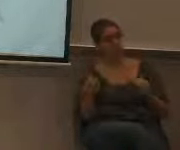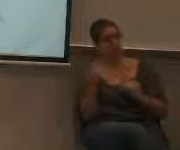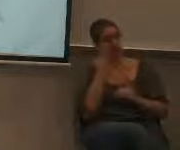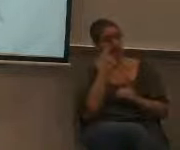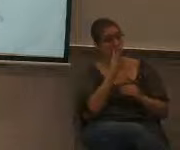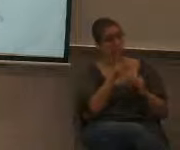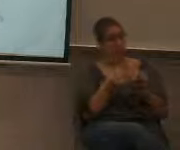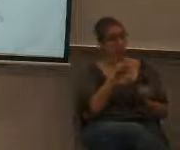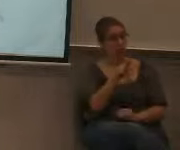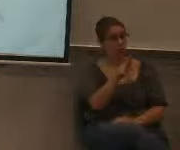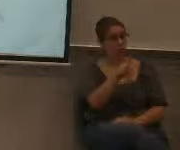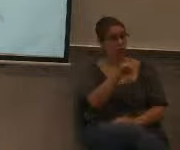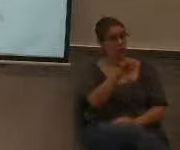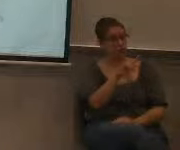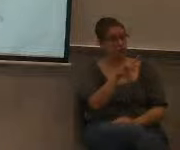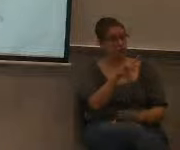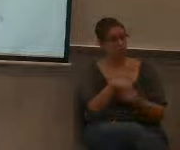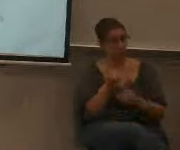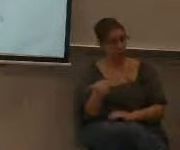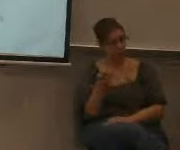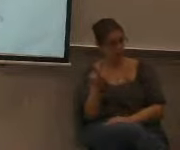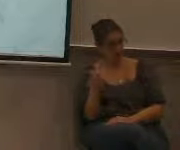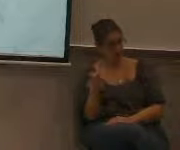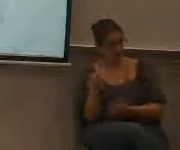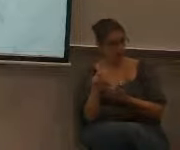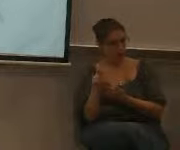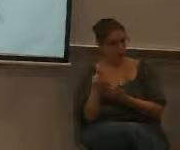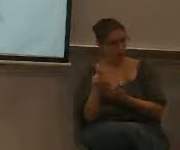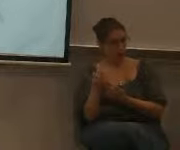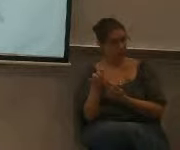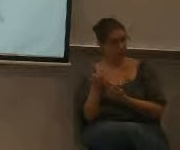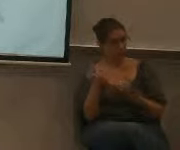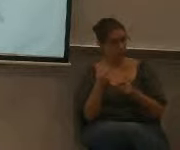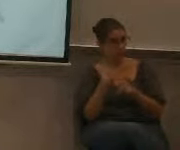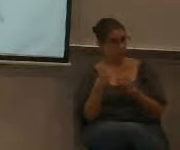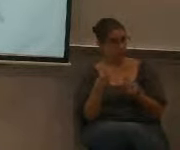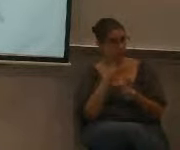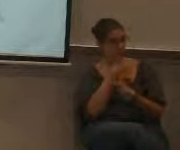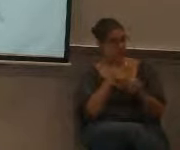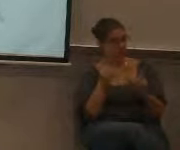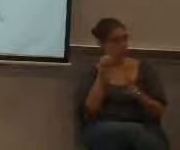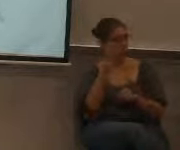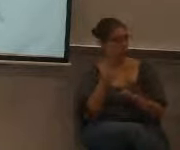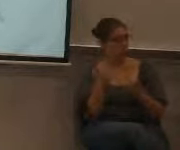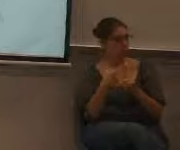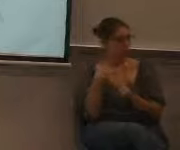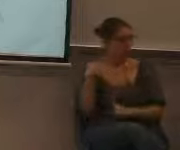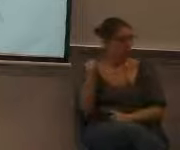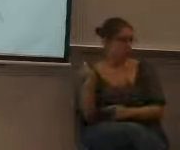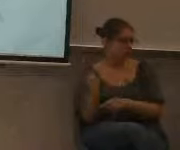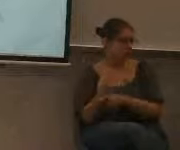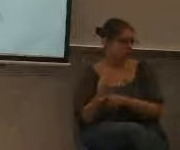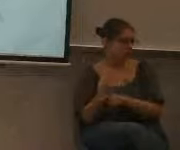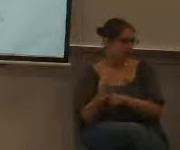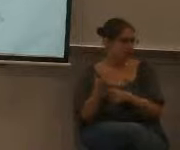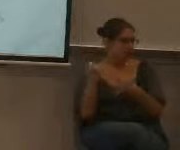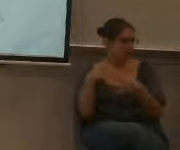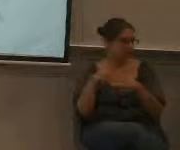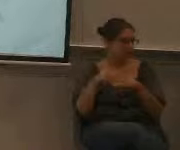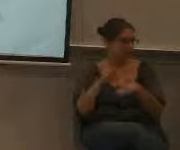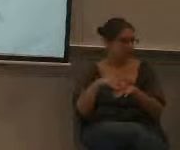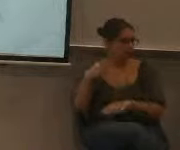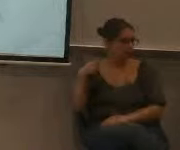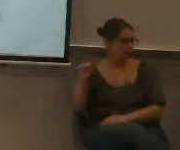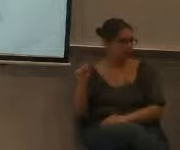about, the sulfide coming out in the cave. The sulfide comes from the groundwater, but the oxygen ultimately came from photosynthesis, right? So they're still dependent